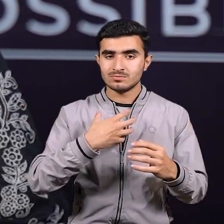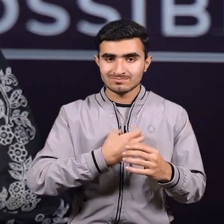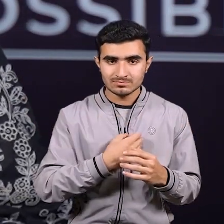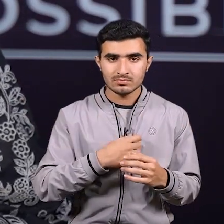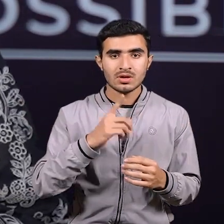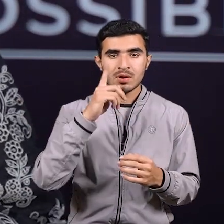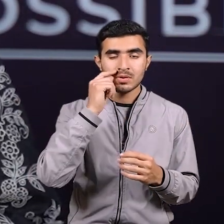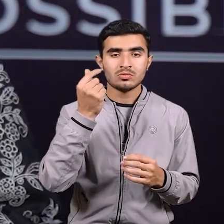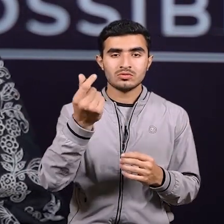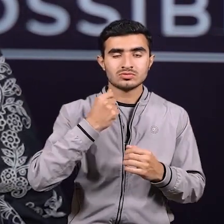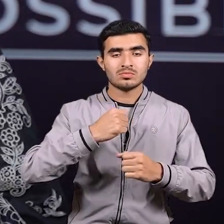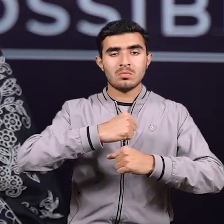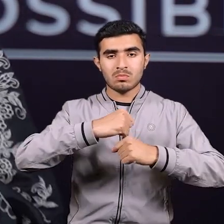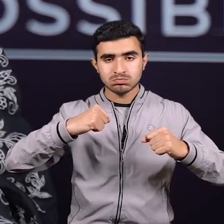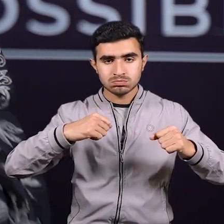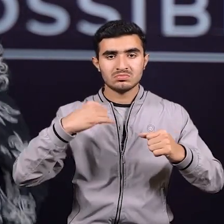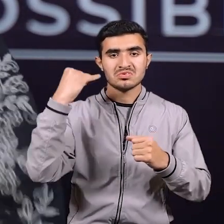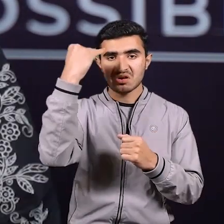me.